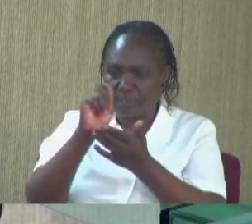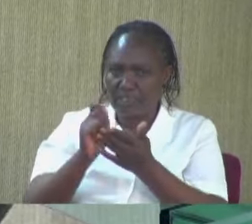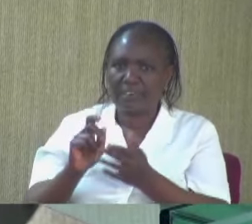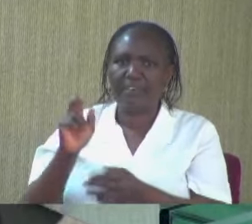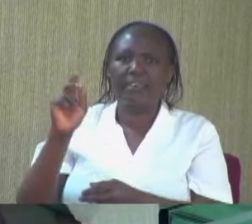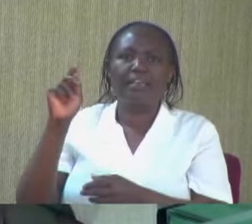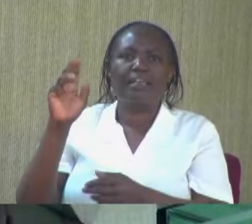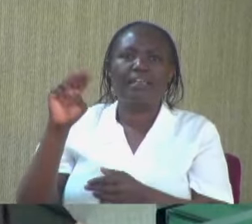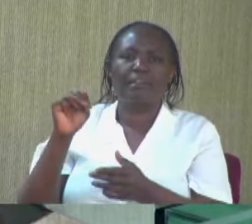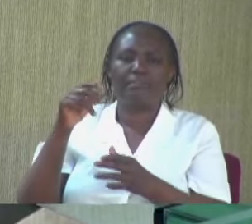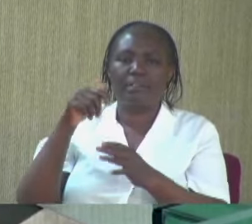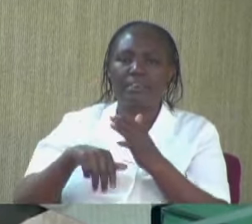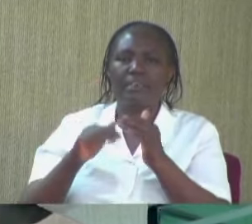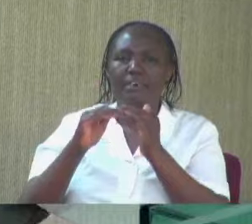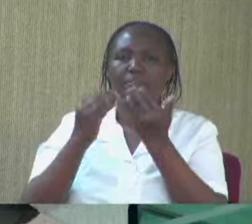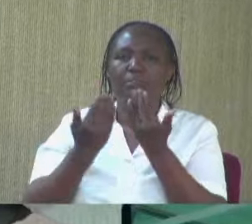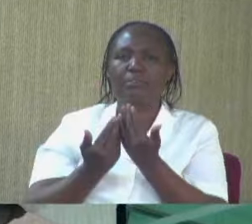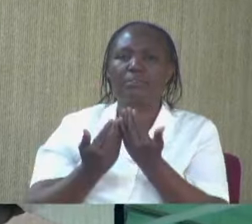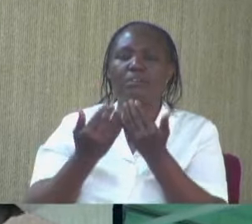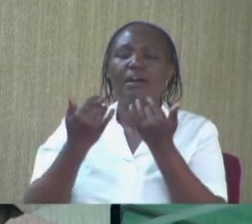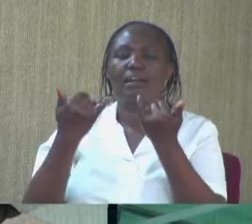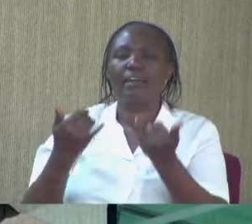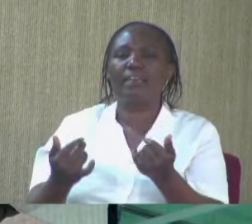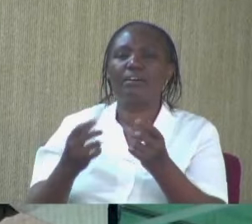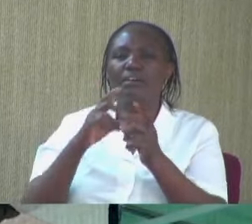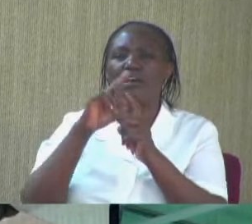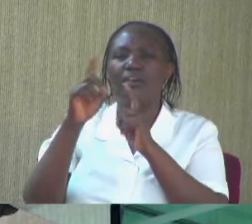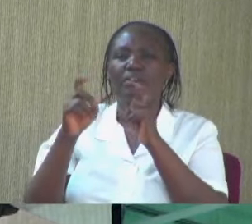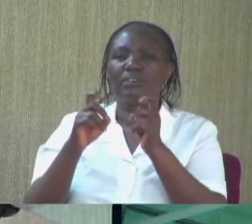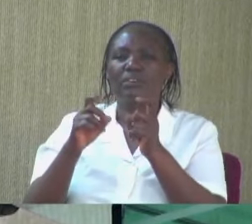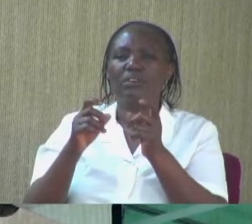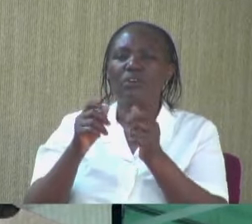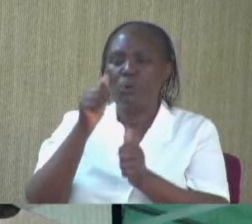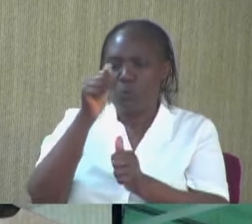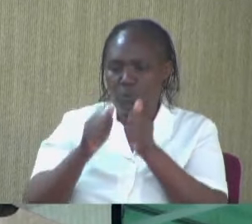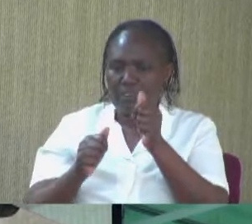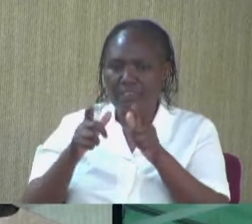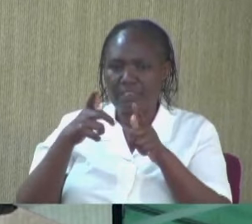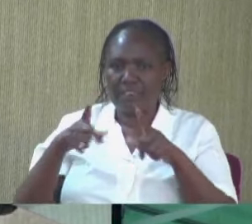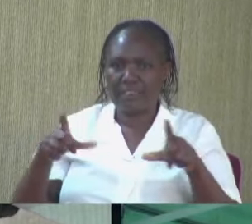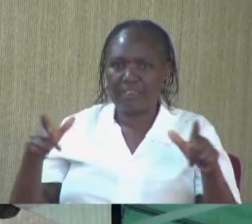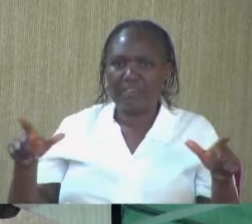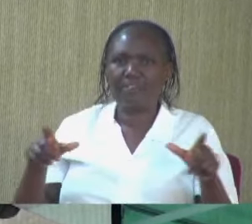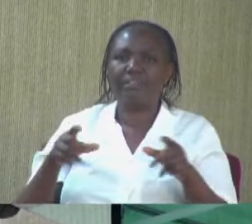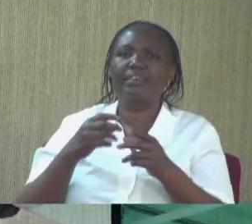a book. Now, question, which language did John speak?